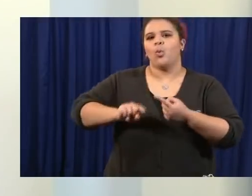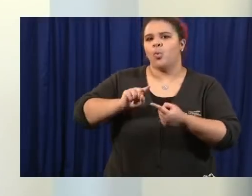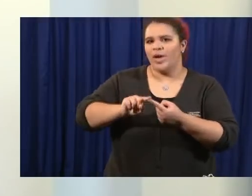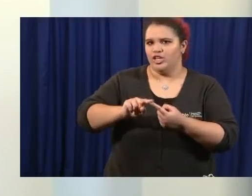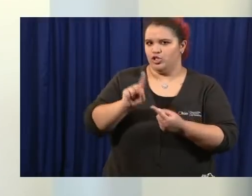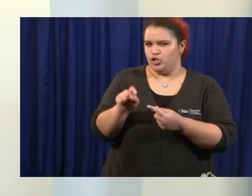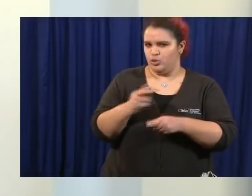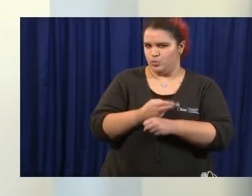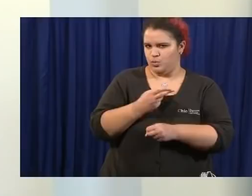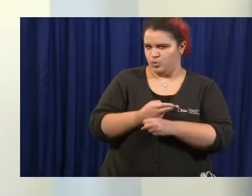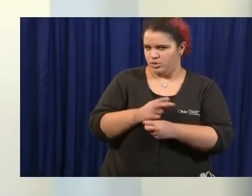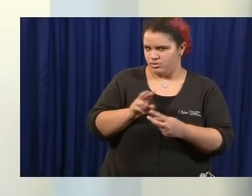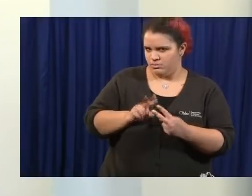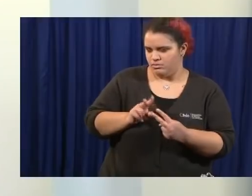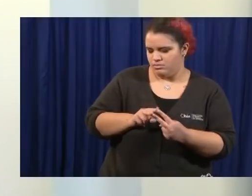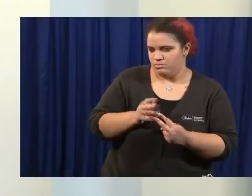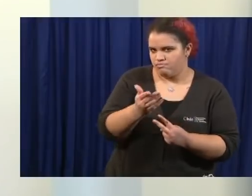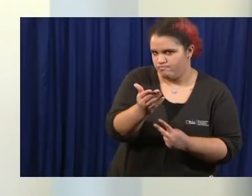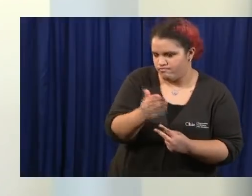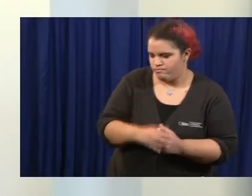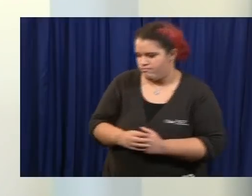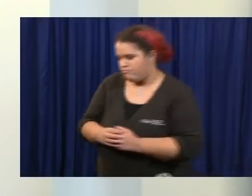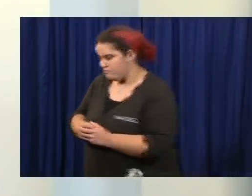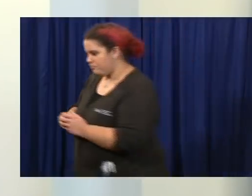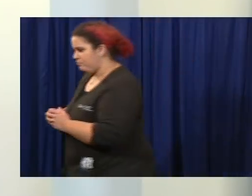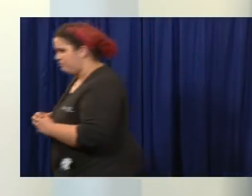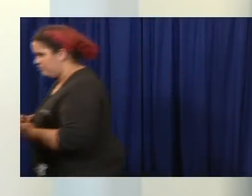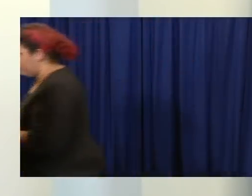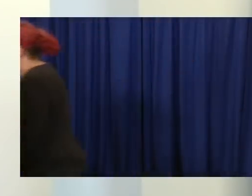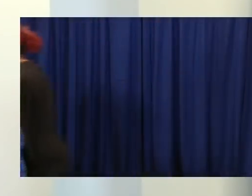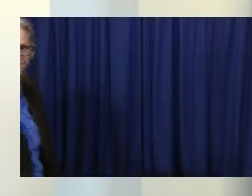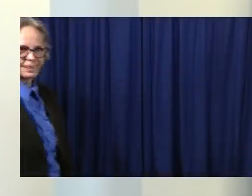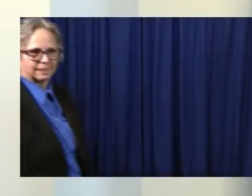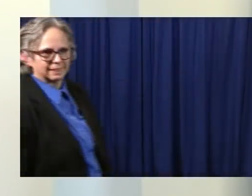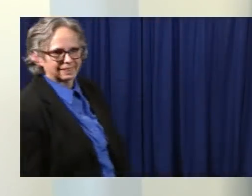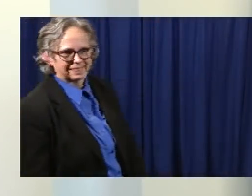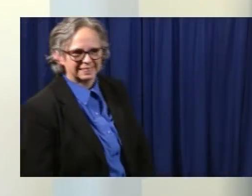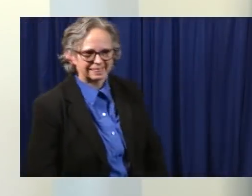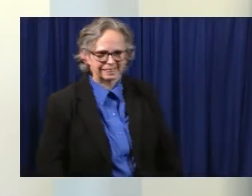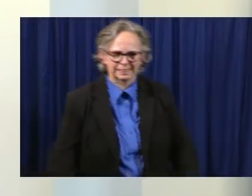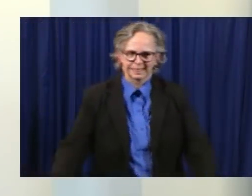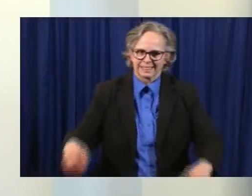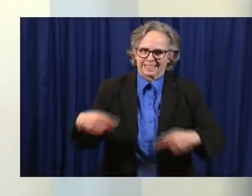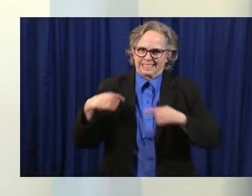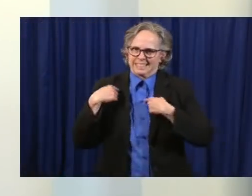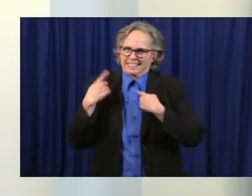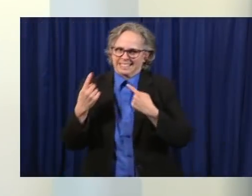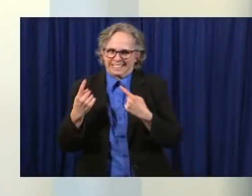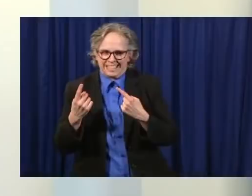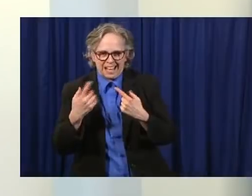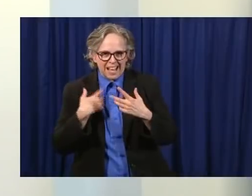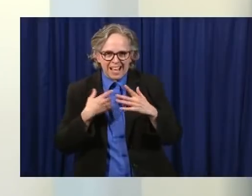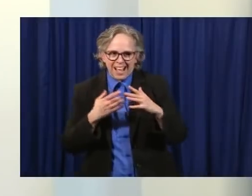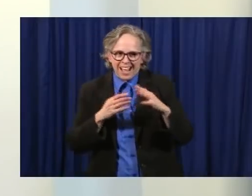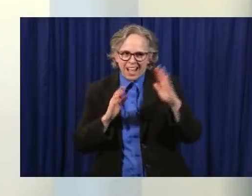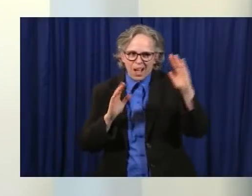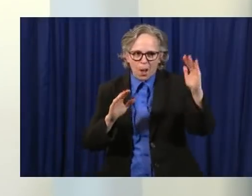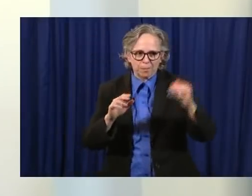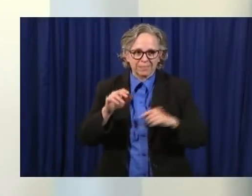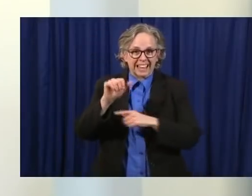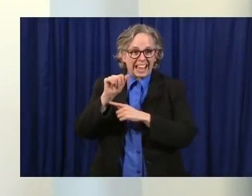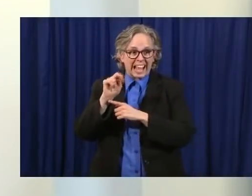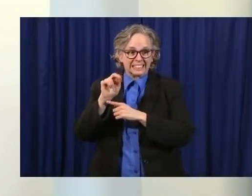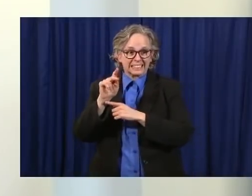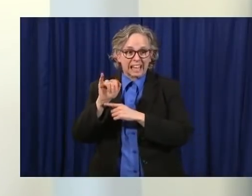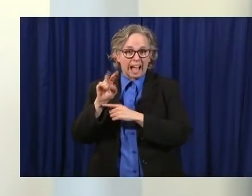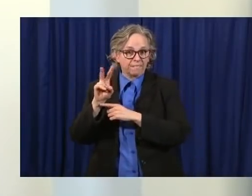So I've been very hopeful. I think I've mentioned in past talks that having an antiviral that is already in